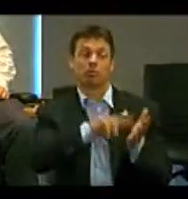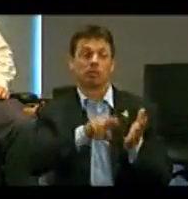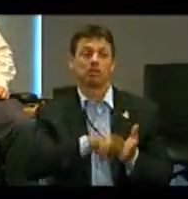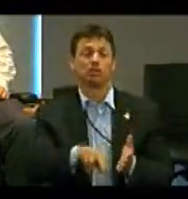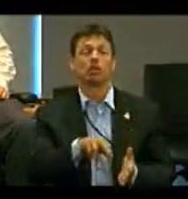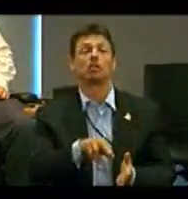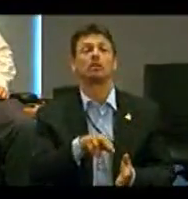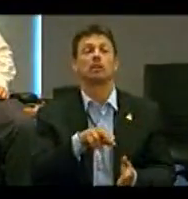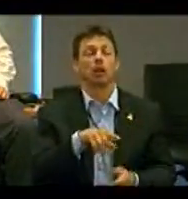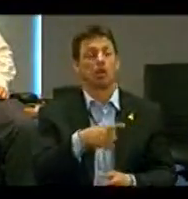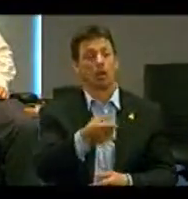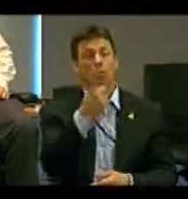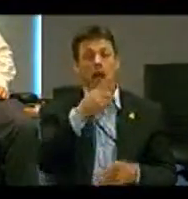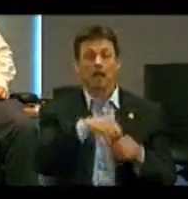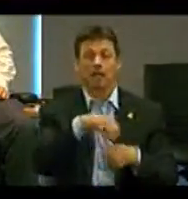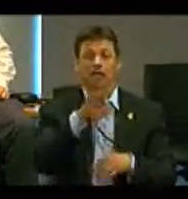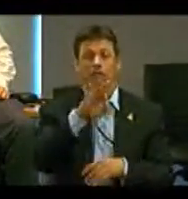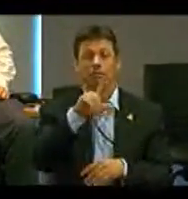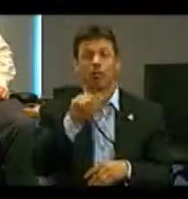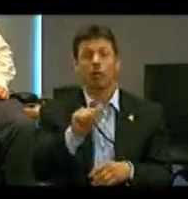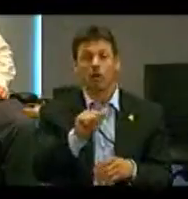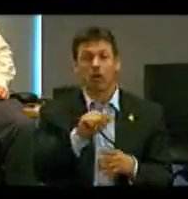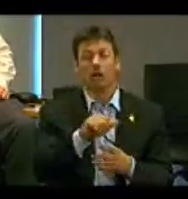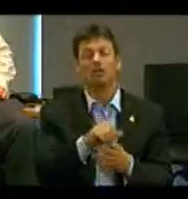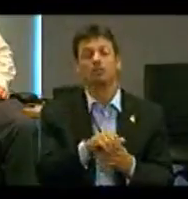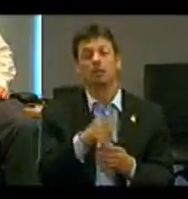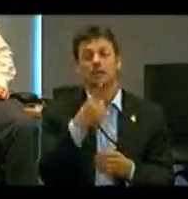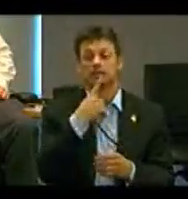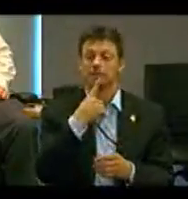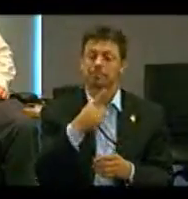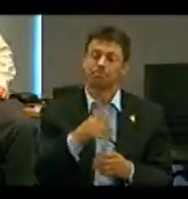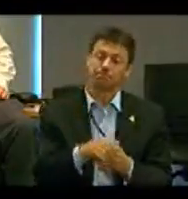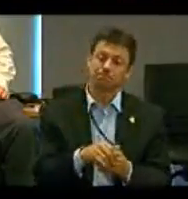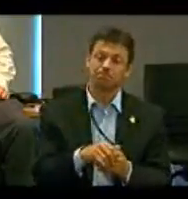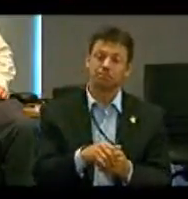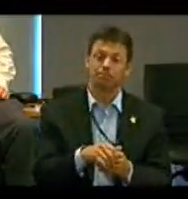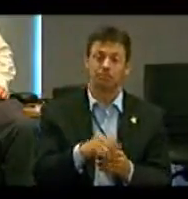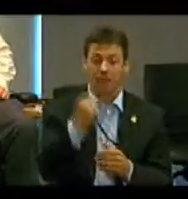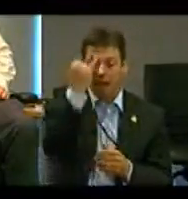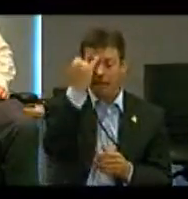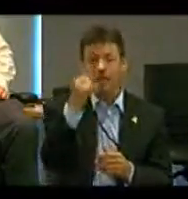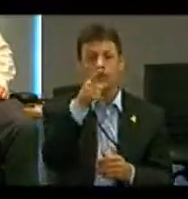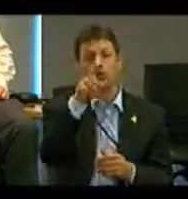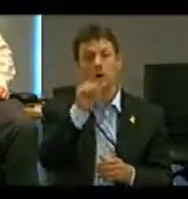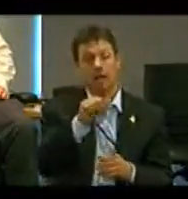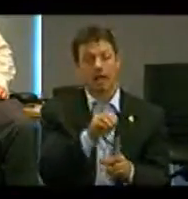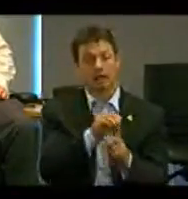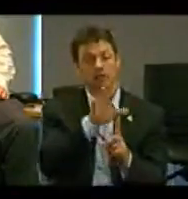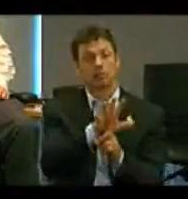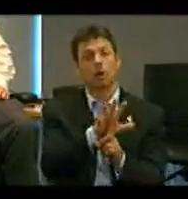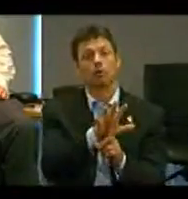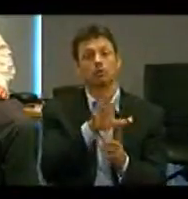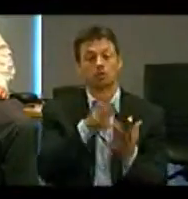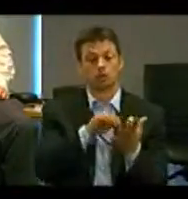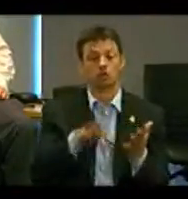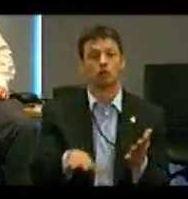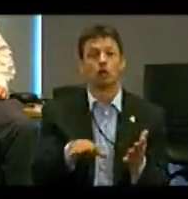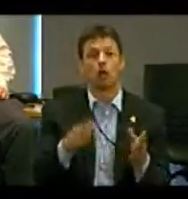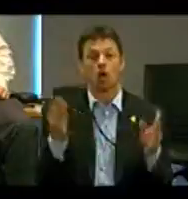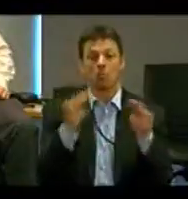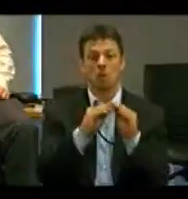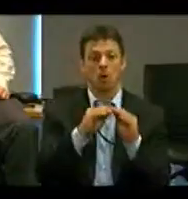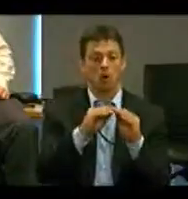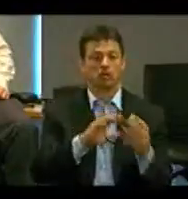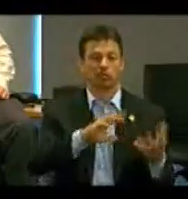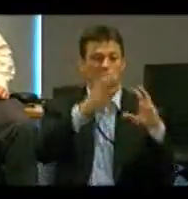to is one in Florida, Alachua County, Florida, where they say, you know, this idea that you can expose students more to